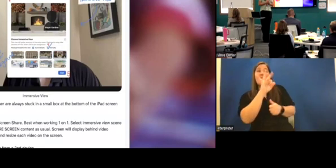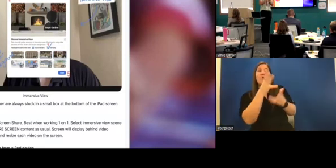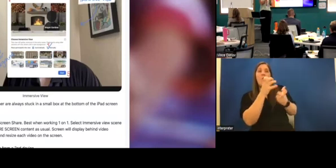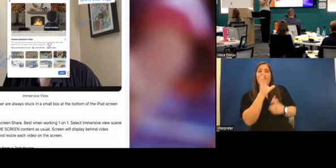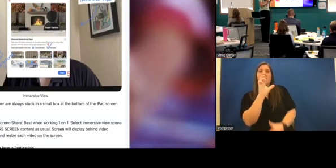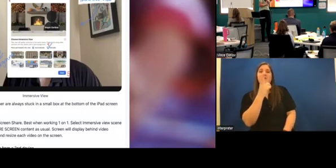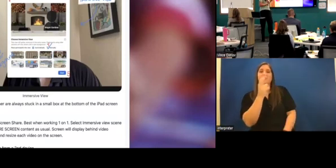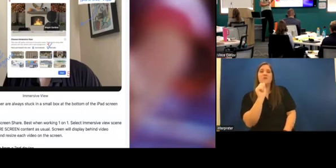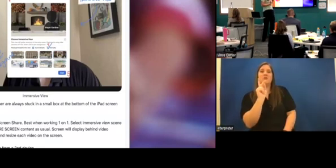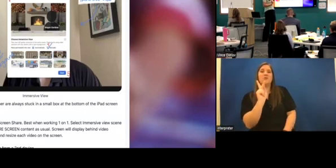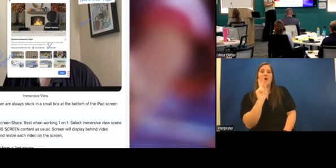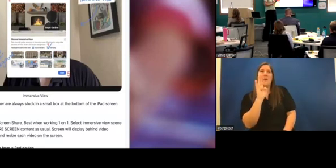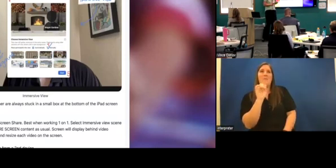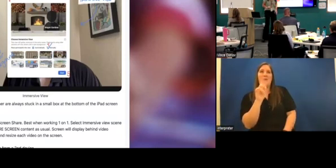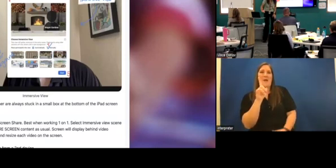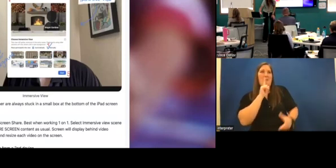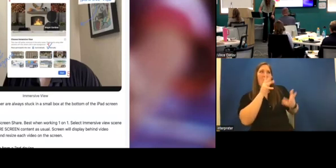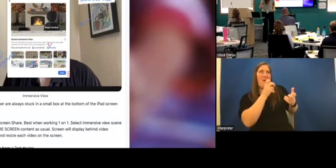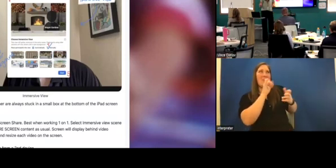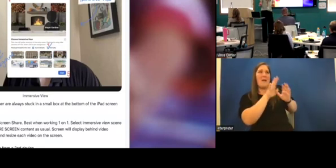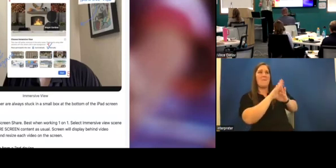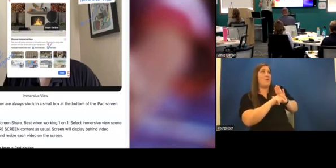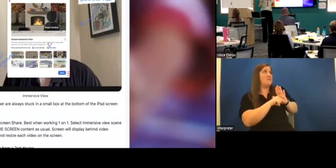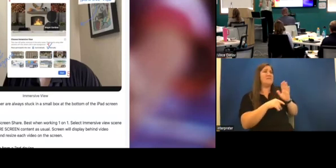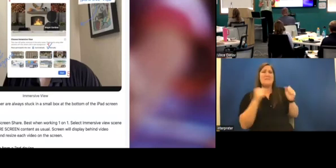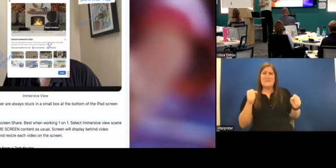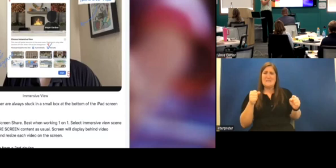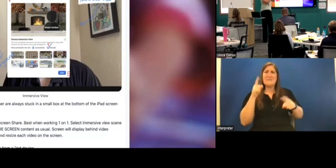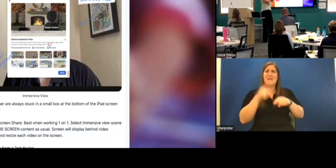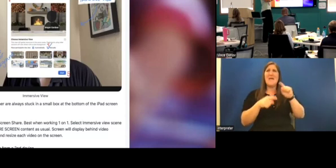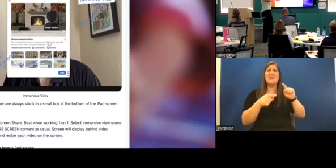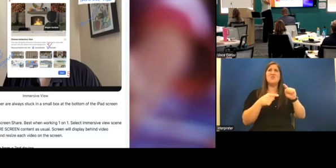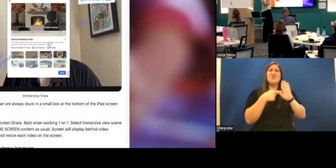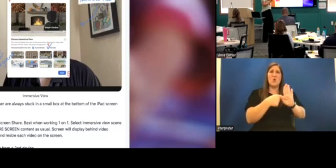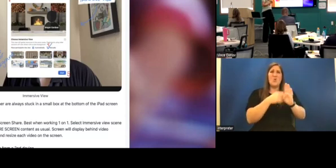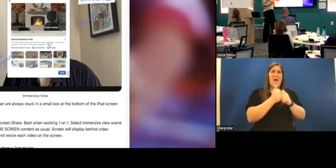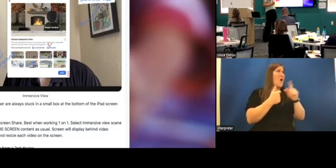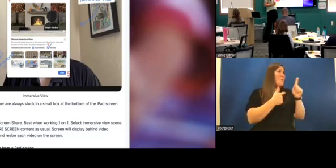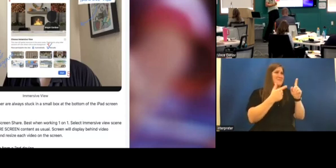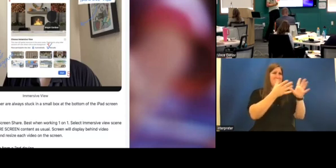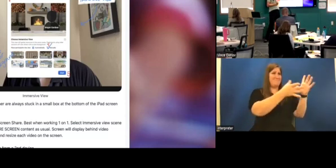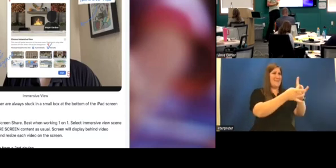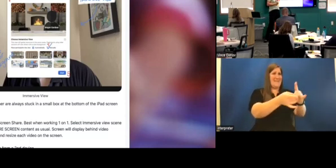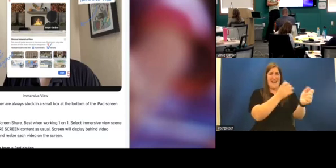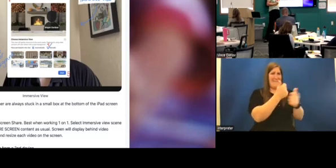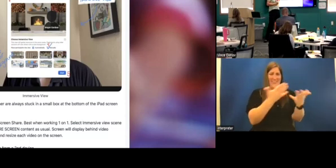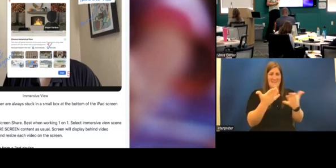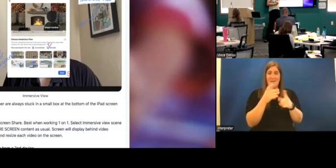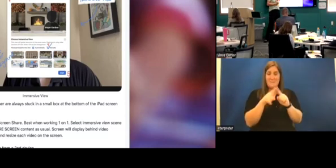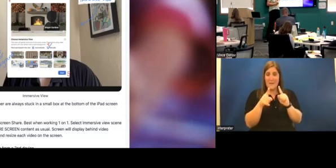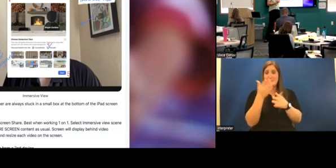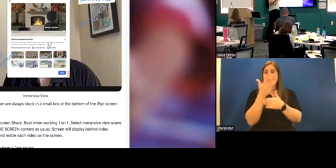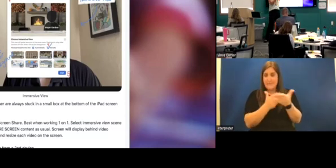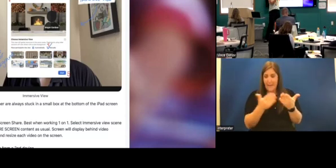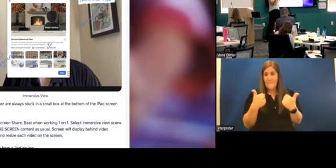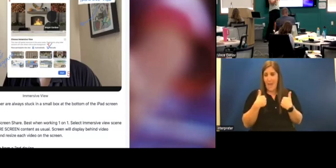for the chalkboard. Okay, I can't show you here while I'm hooked up to all this Zoom stuff, but yeah, some of them have the chalkboard,